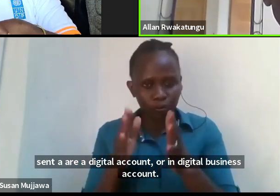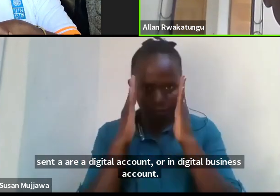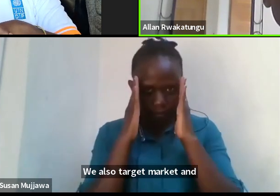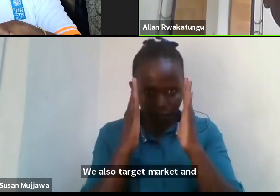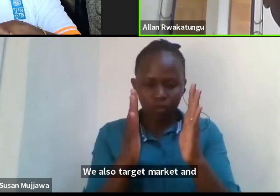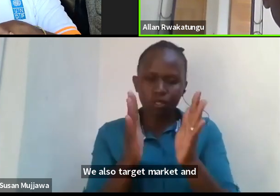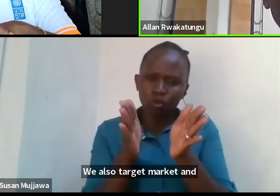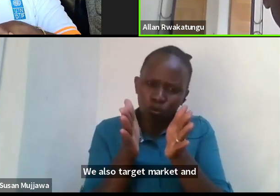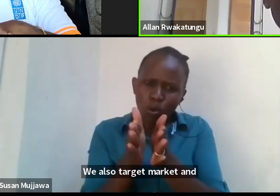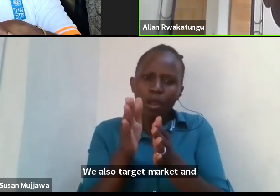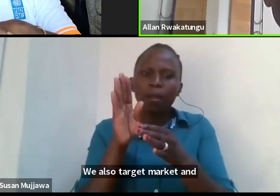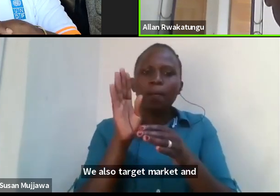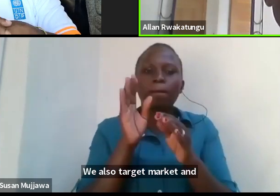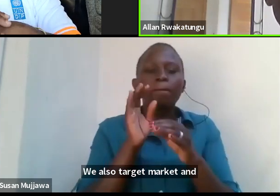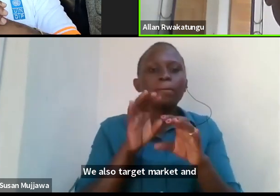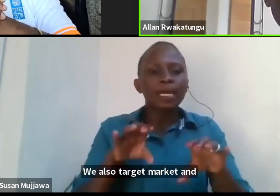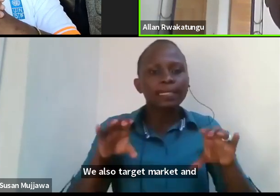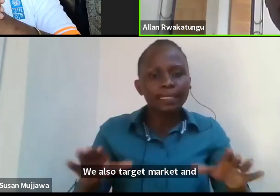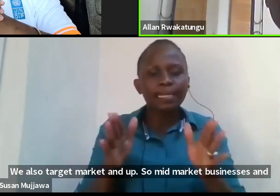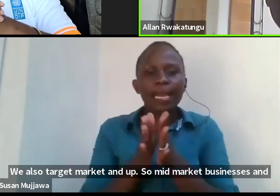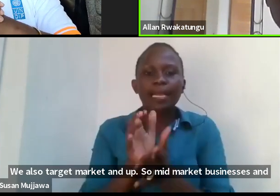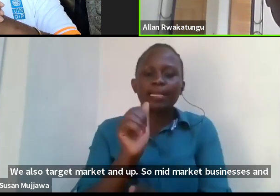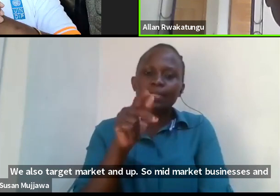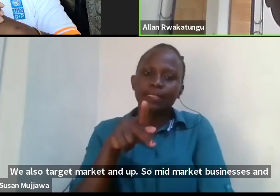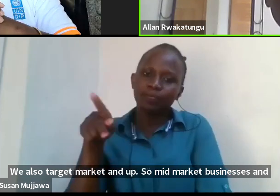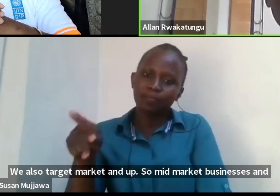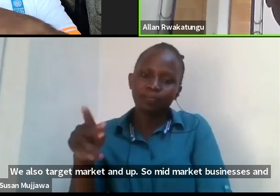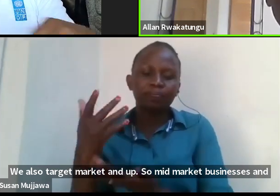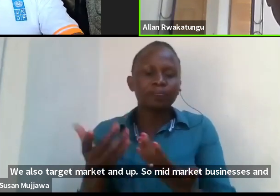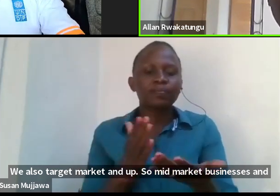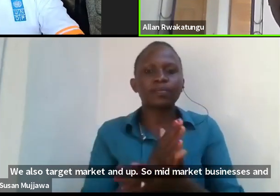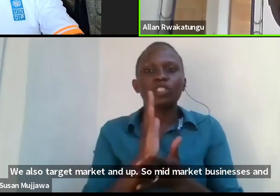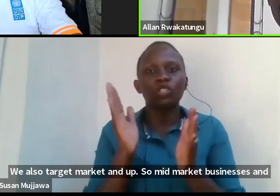up, so mid-market businesses and enterprise businesses.